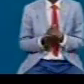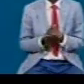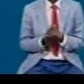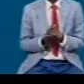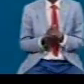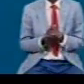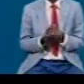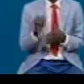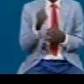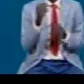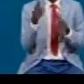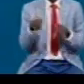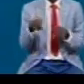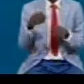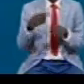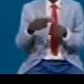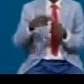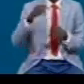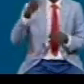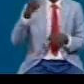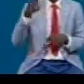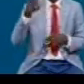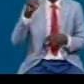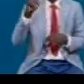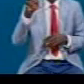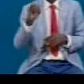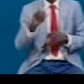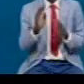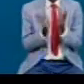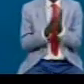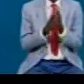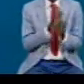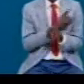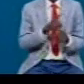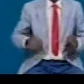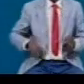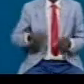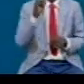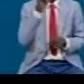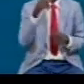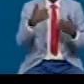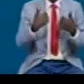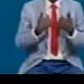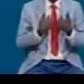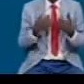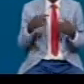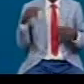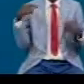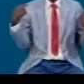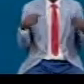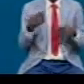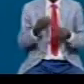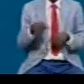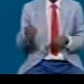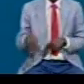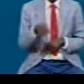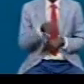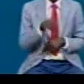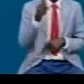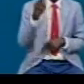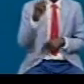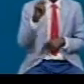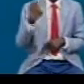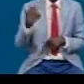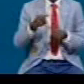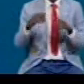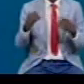Elizabeth Miriam, praise the Lord. I have been having knee pain, but now the pain had